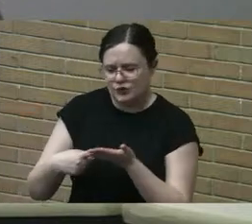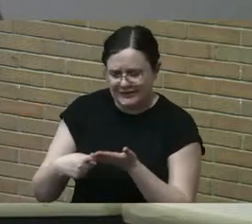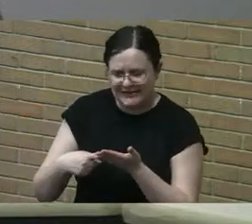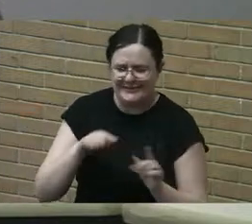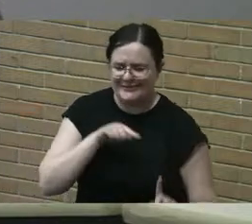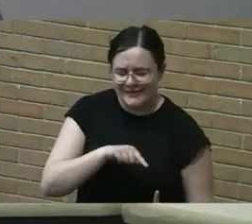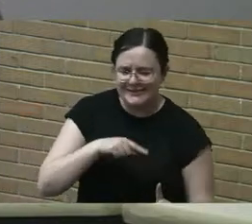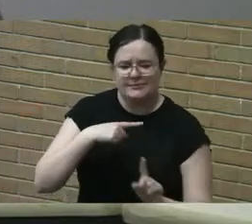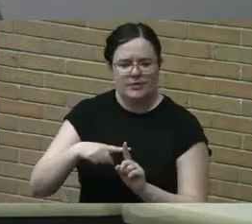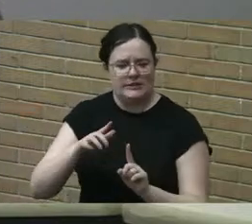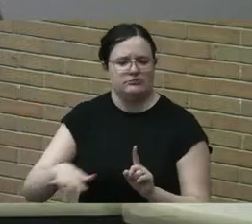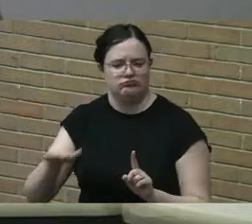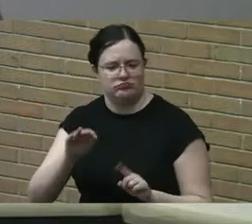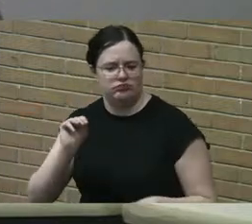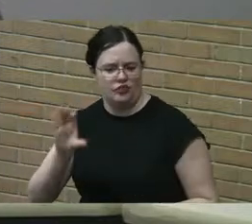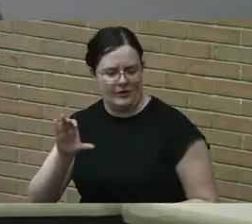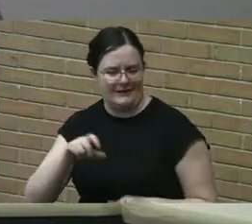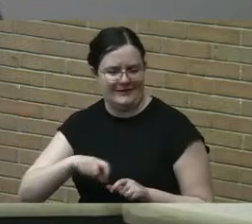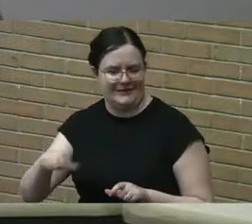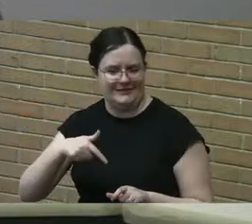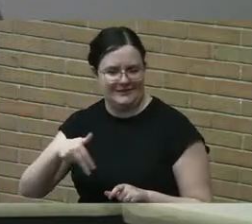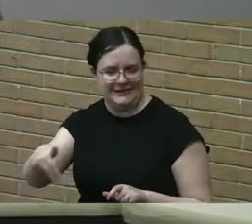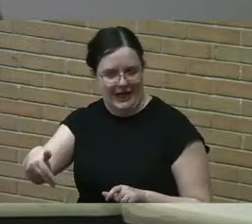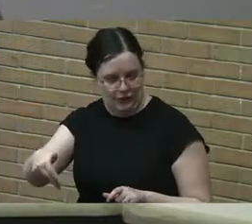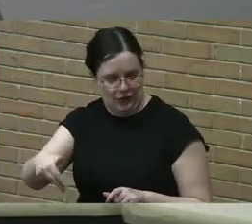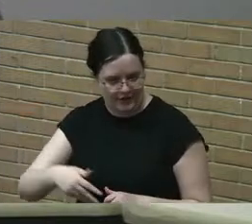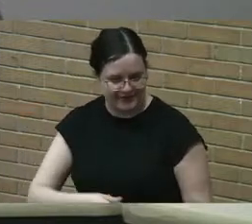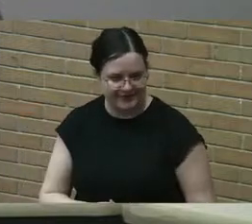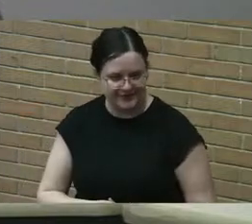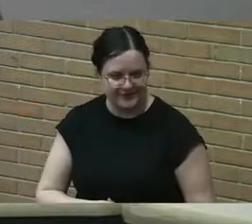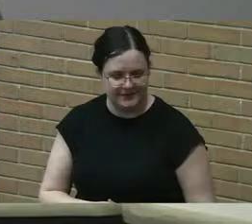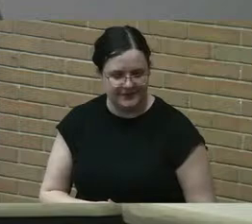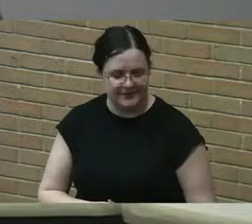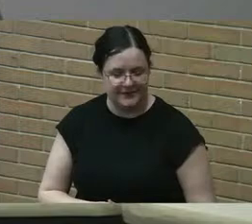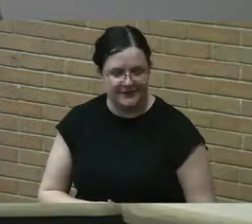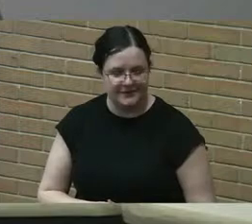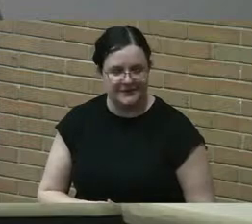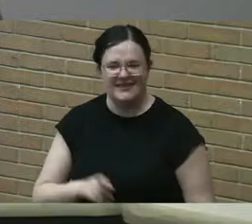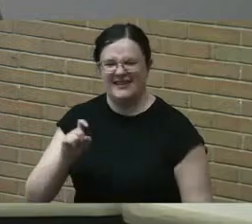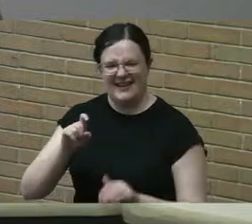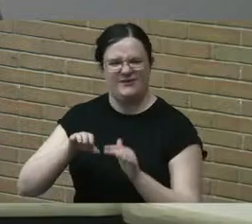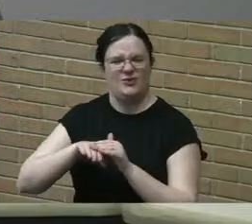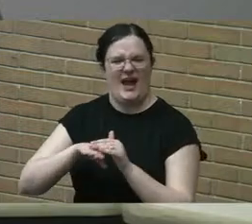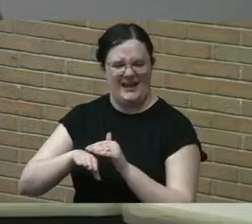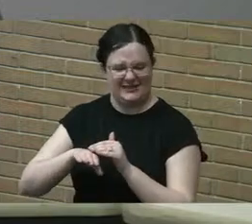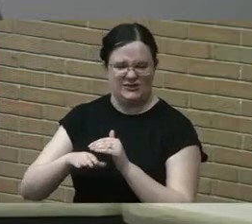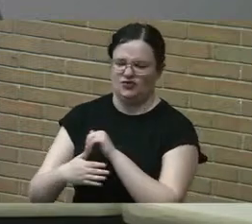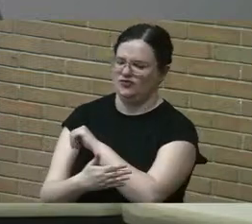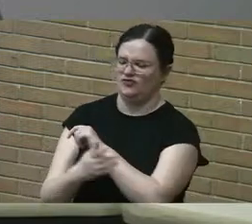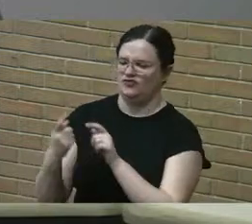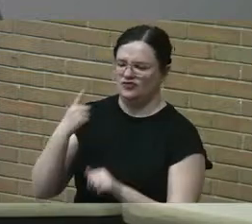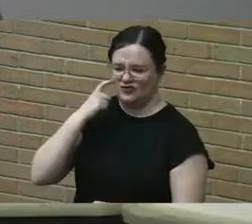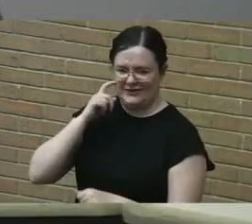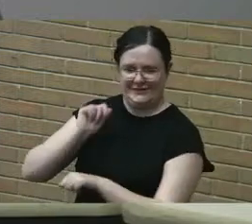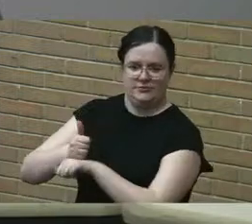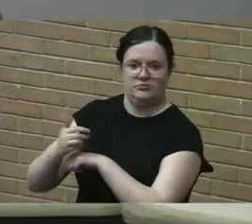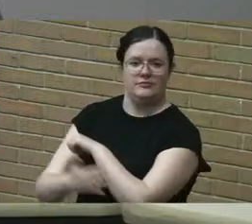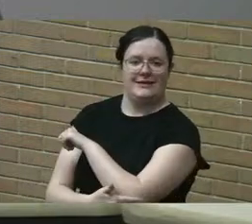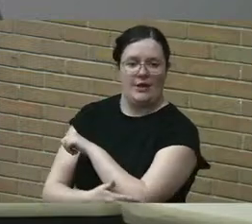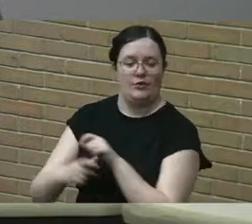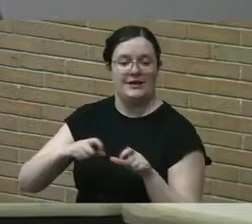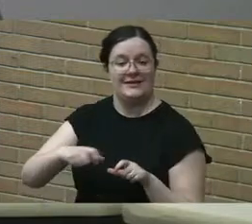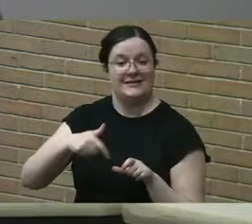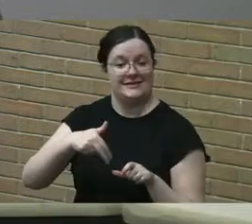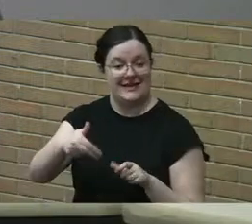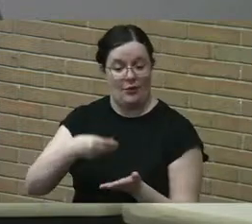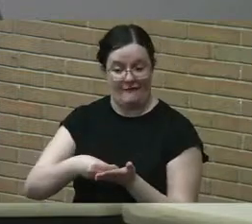County in the context of accessing the recently created county sidewalk fund. We learned that there's no specific